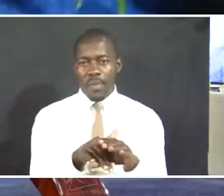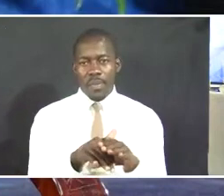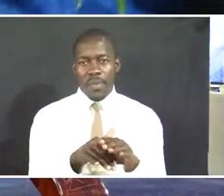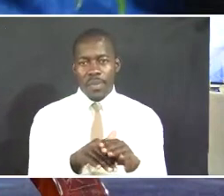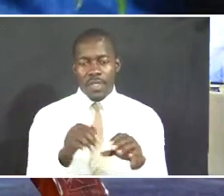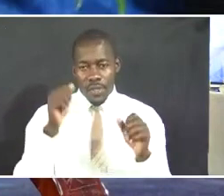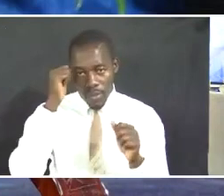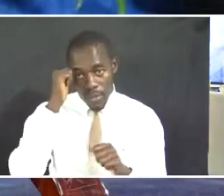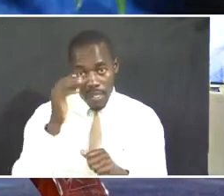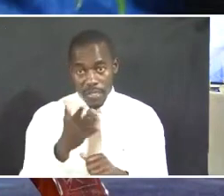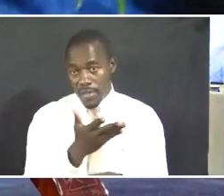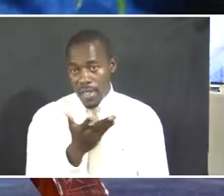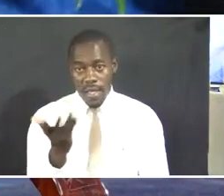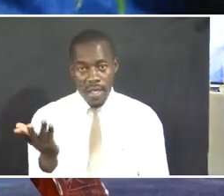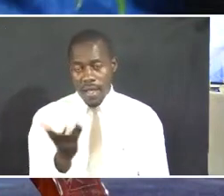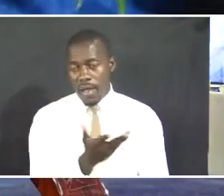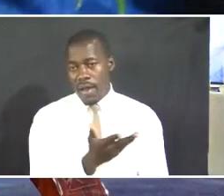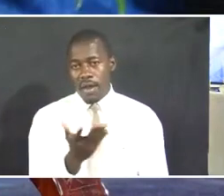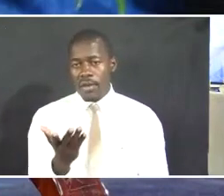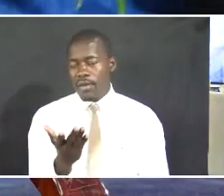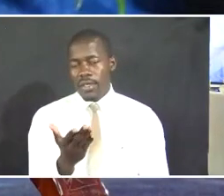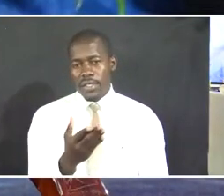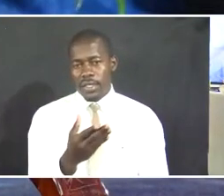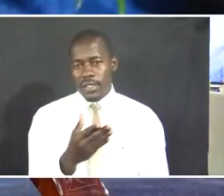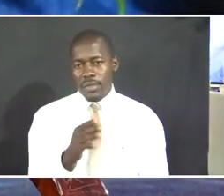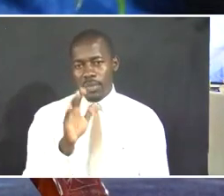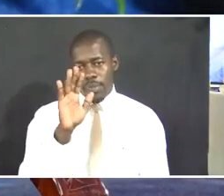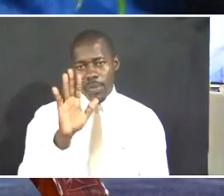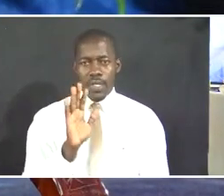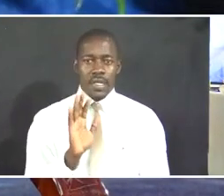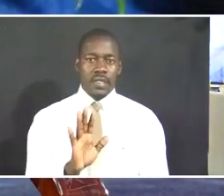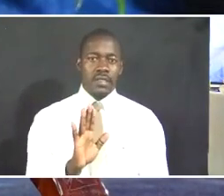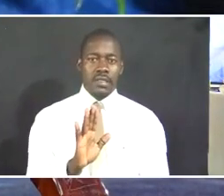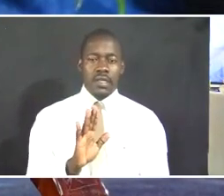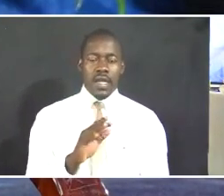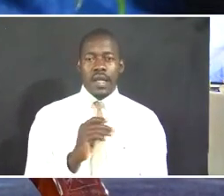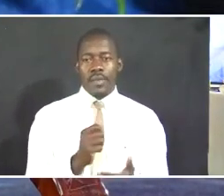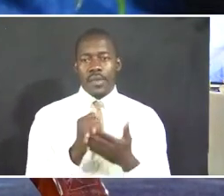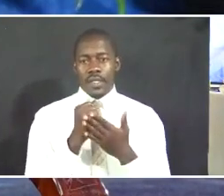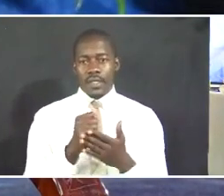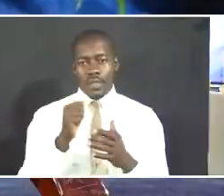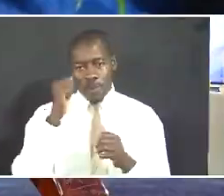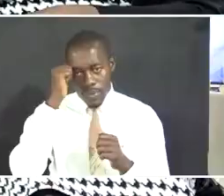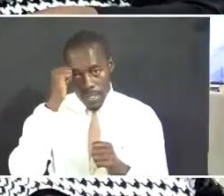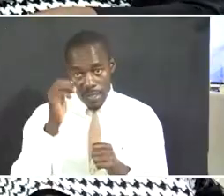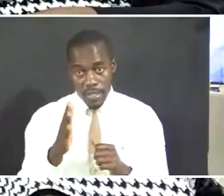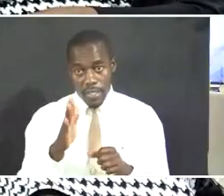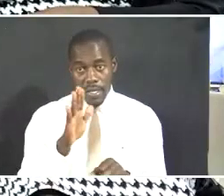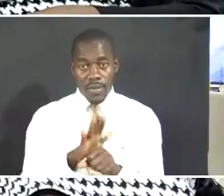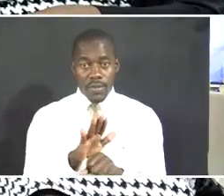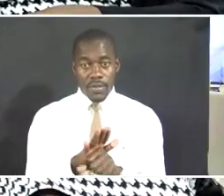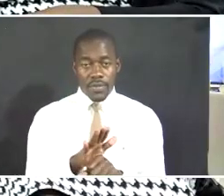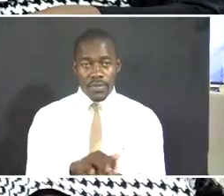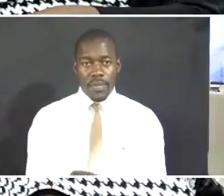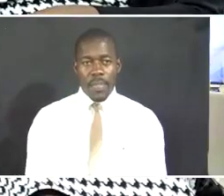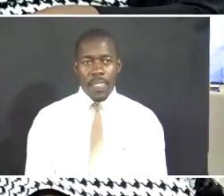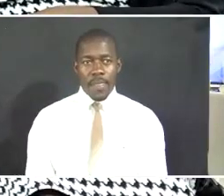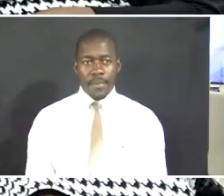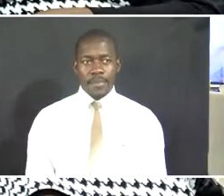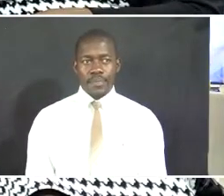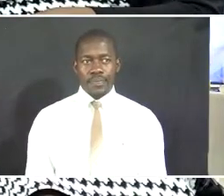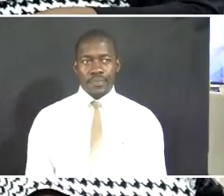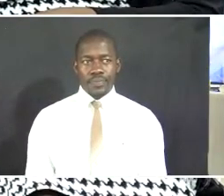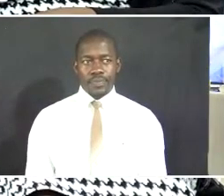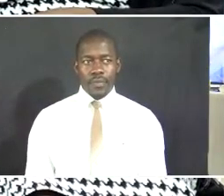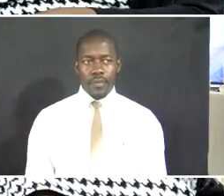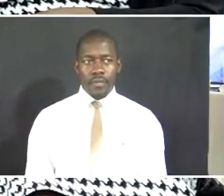of reaching out to some of these students. And I can tell you